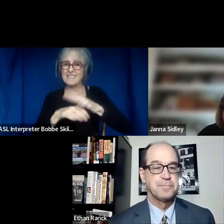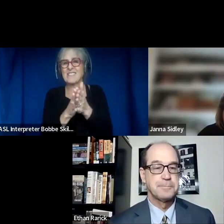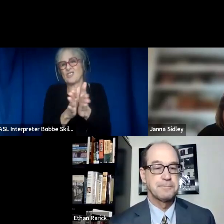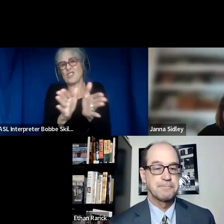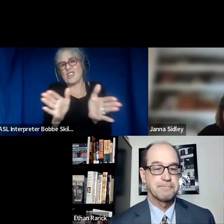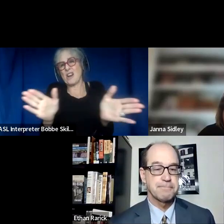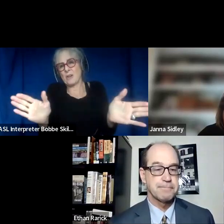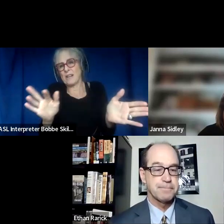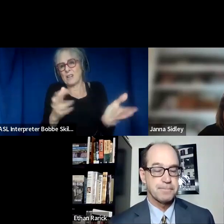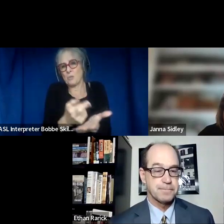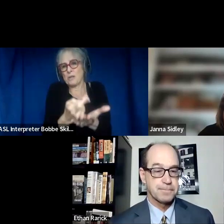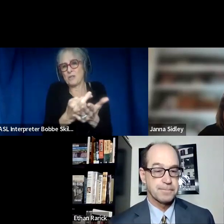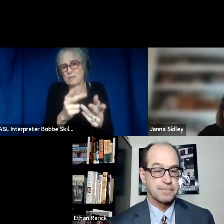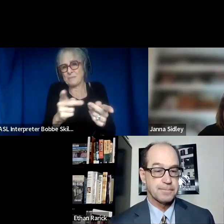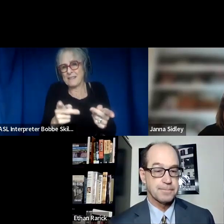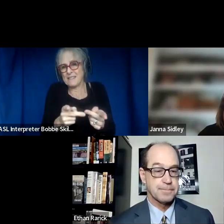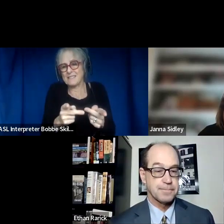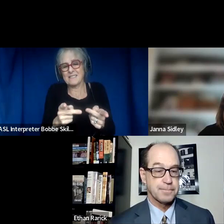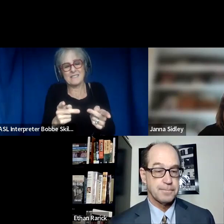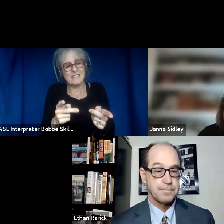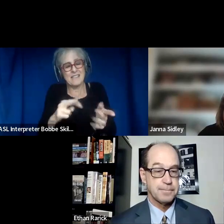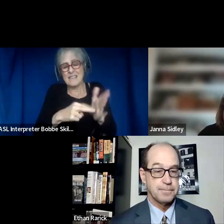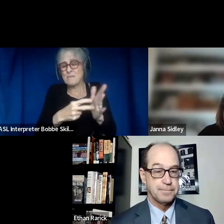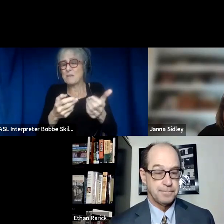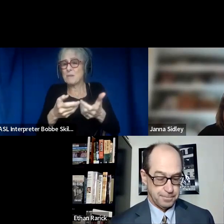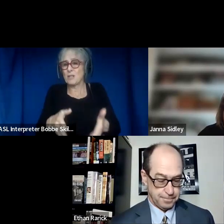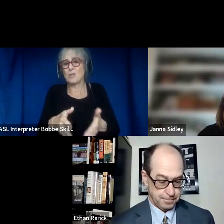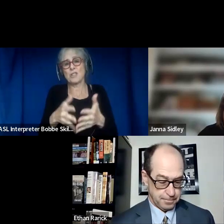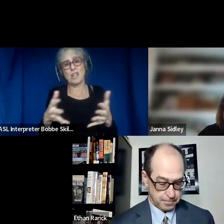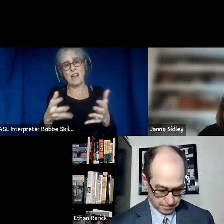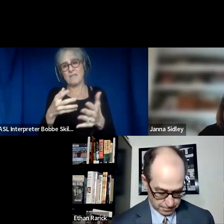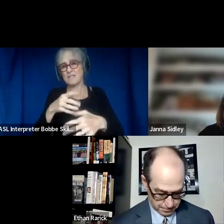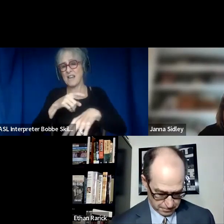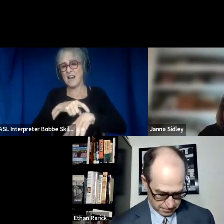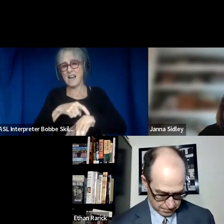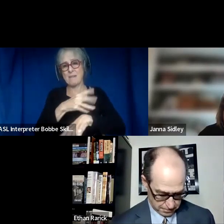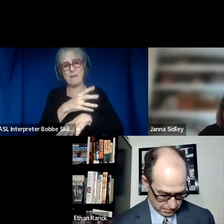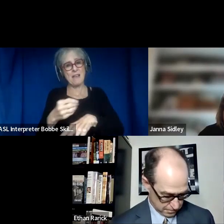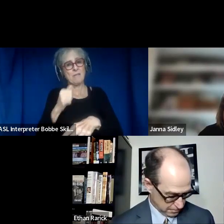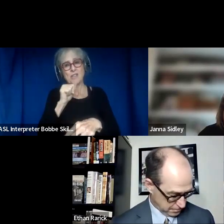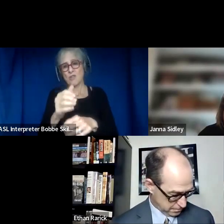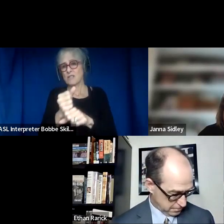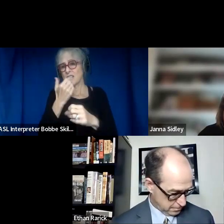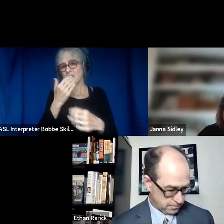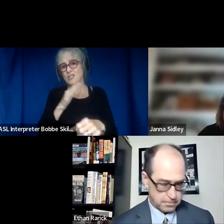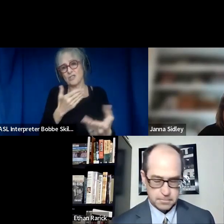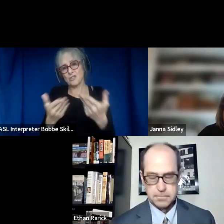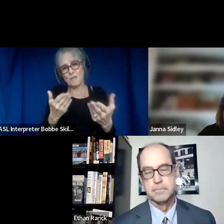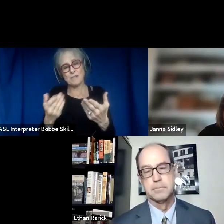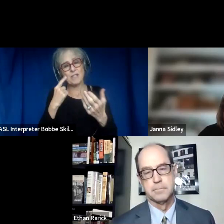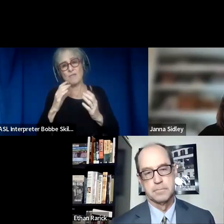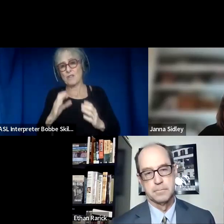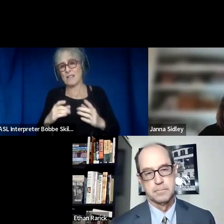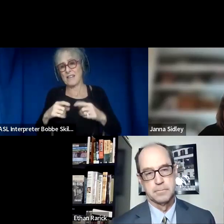call, there's such a loss of time and lack of services for the clients during that